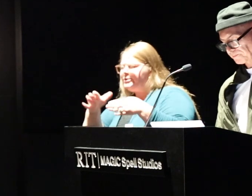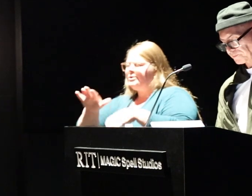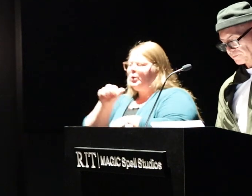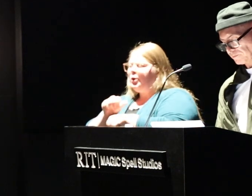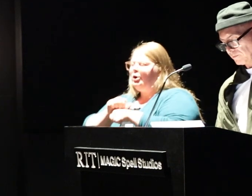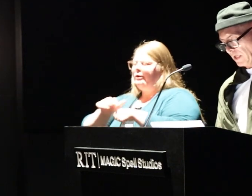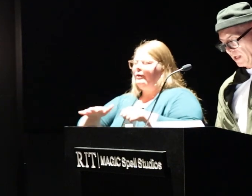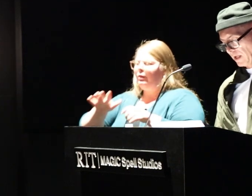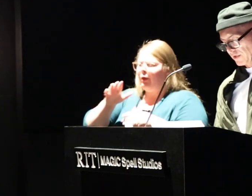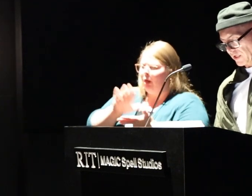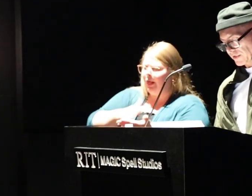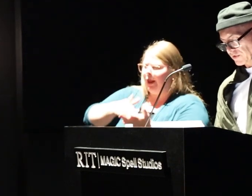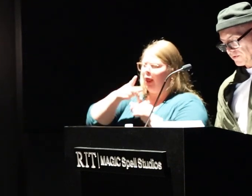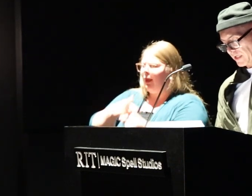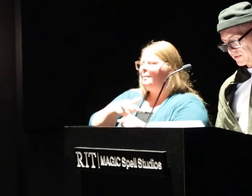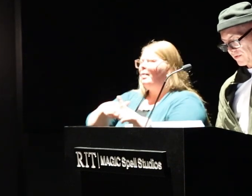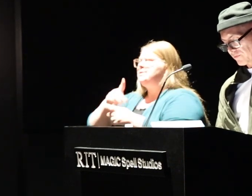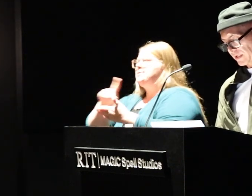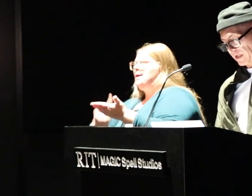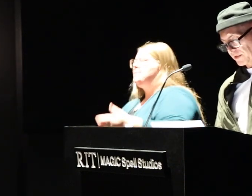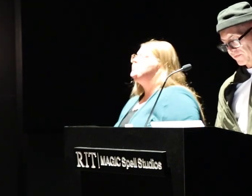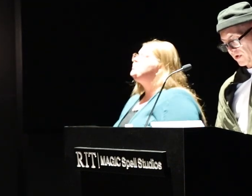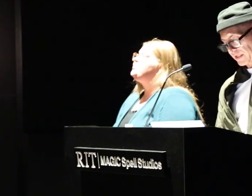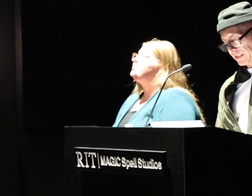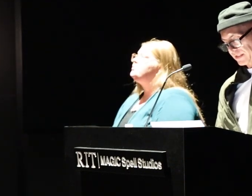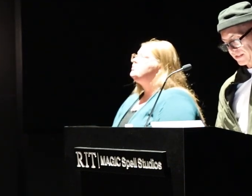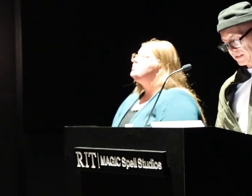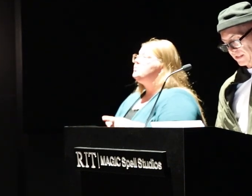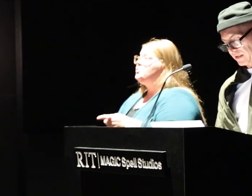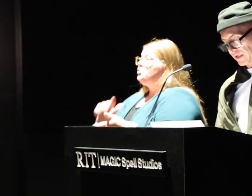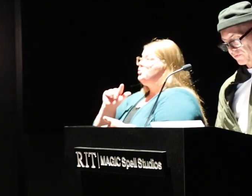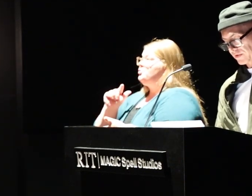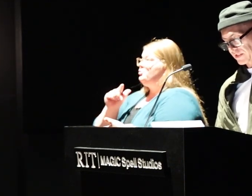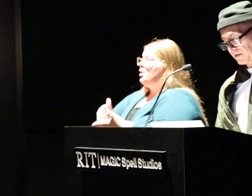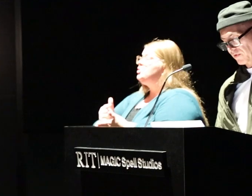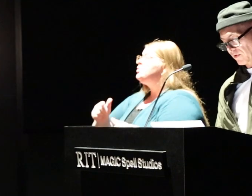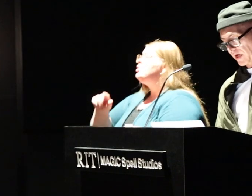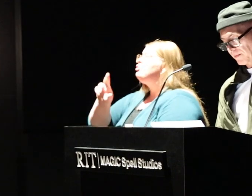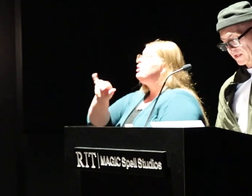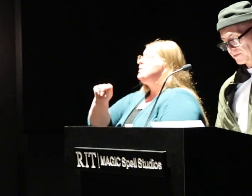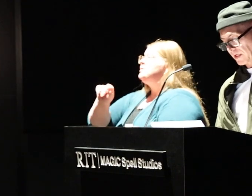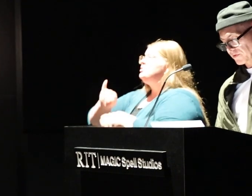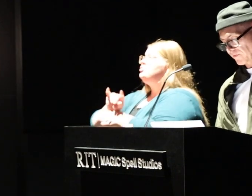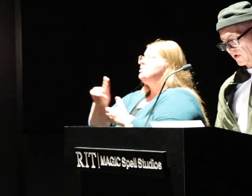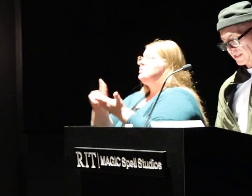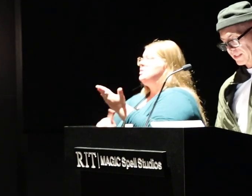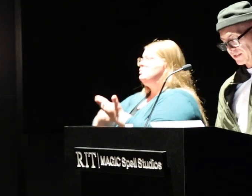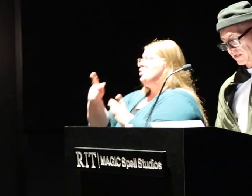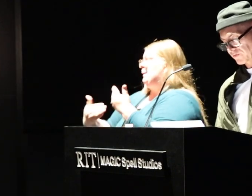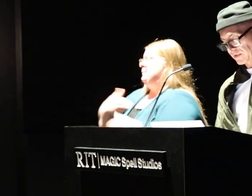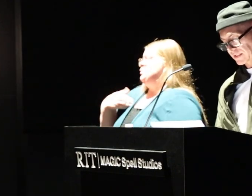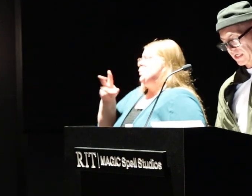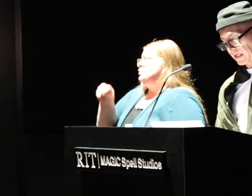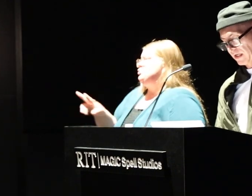work. Chuck is a 2003 alumnus of RIT's Industrial Design Program and a sponsor of